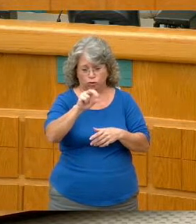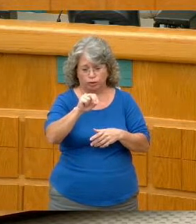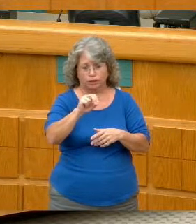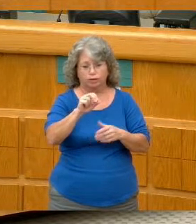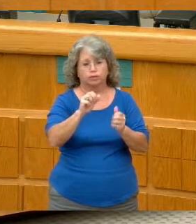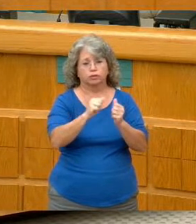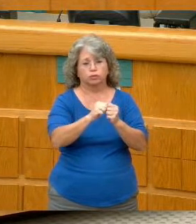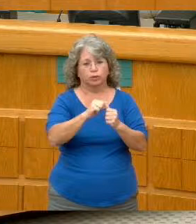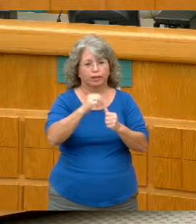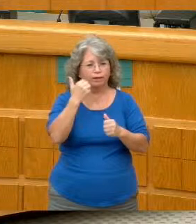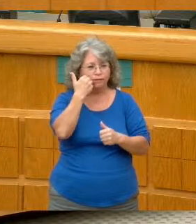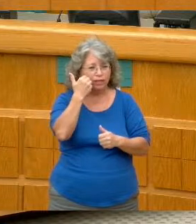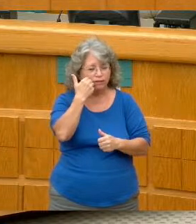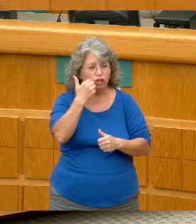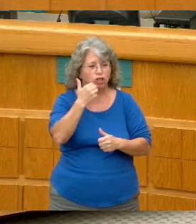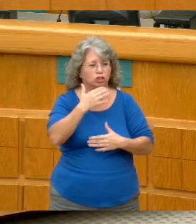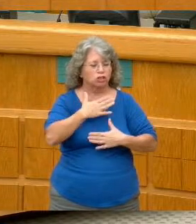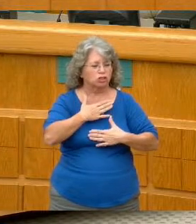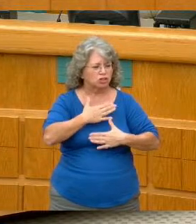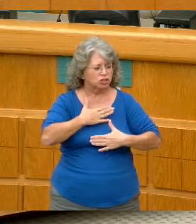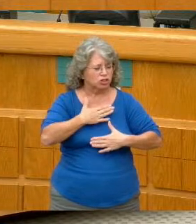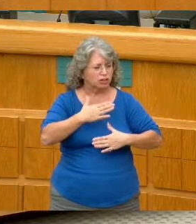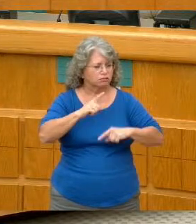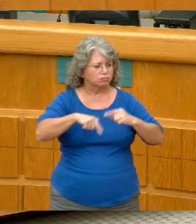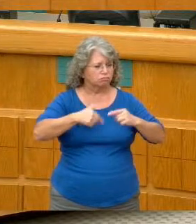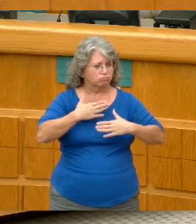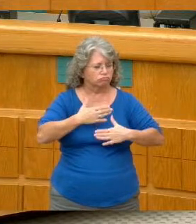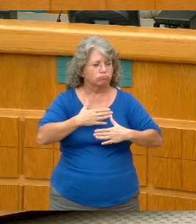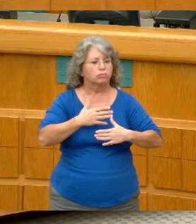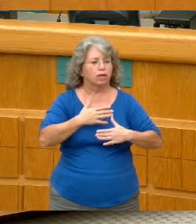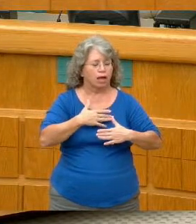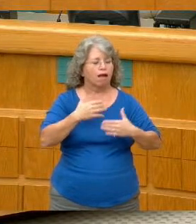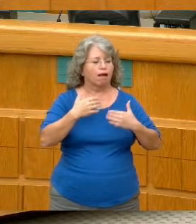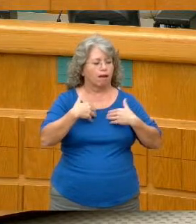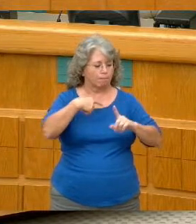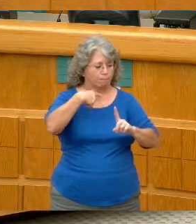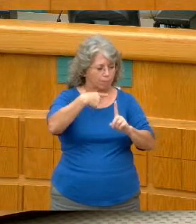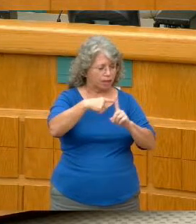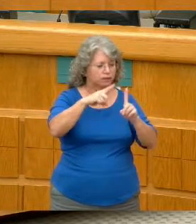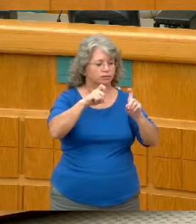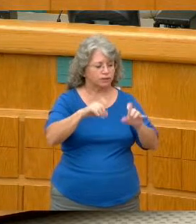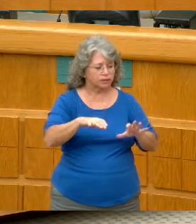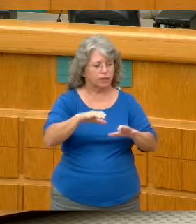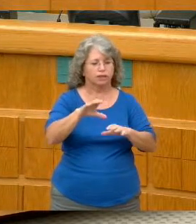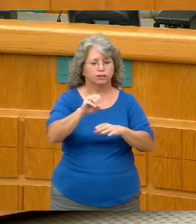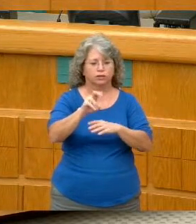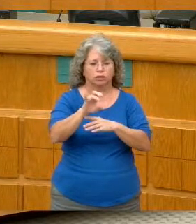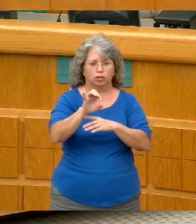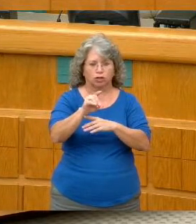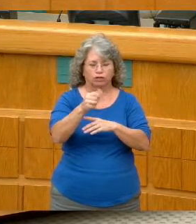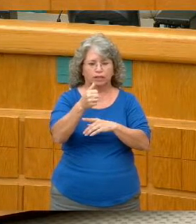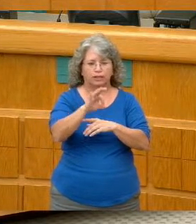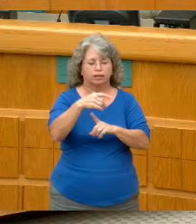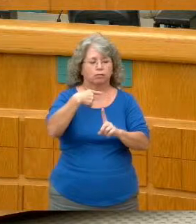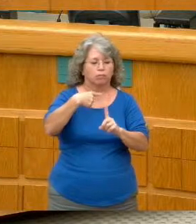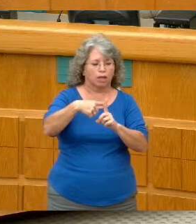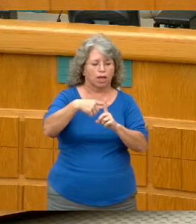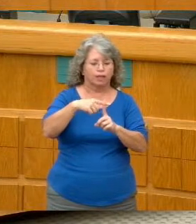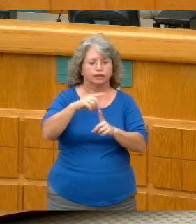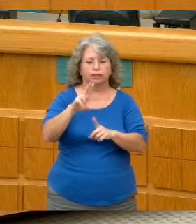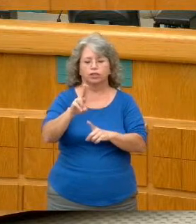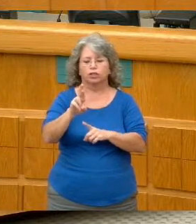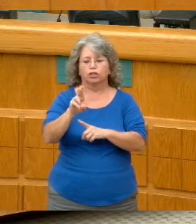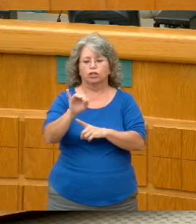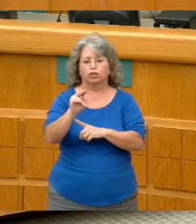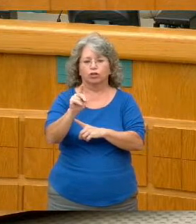with fever and congestion, and he was found positive for COVID-19, and there was some urinary